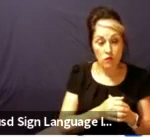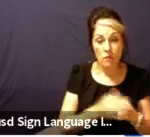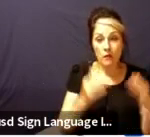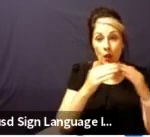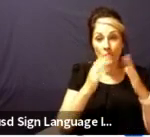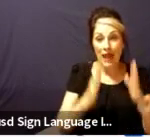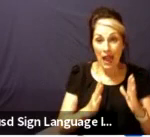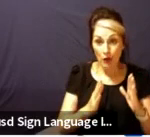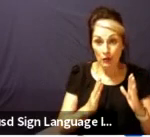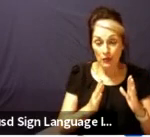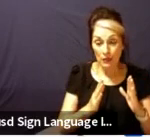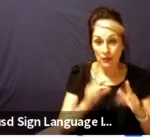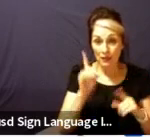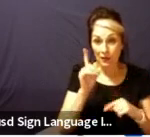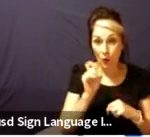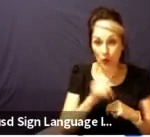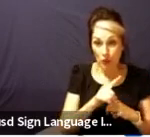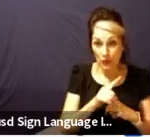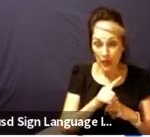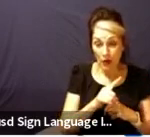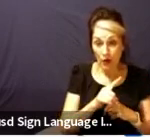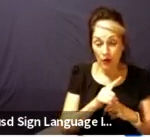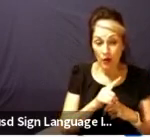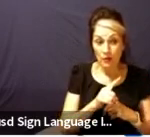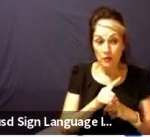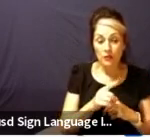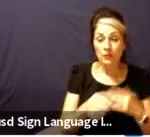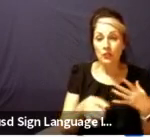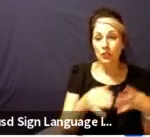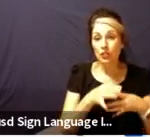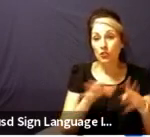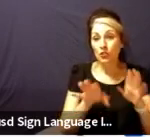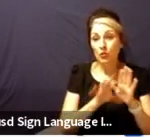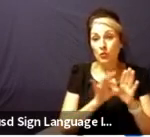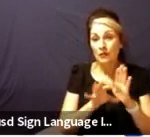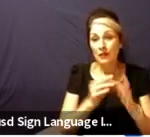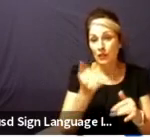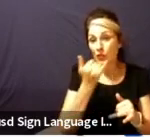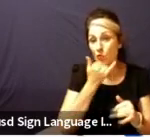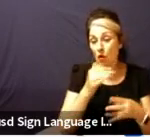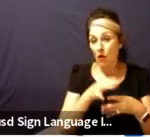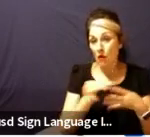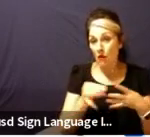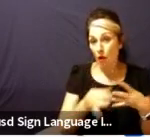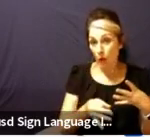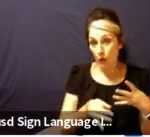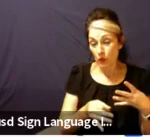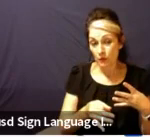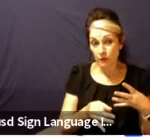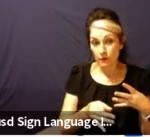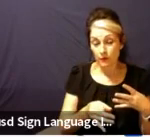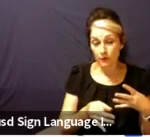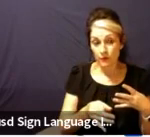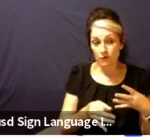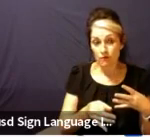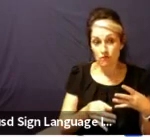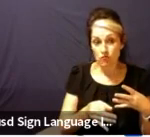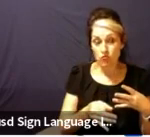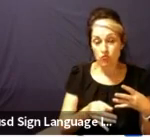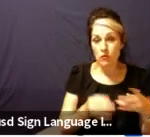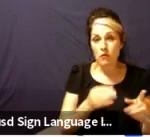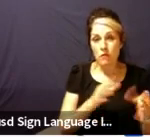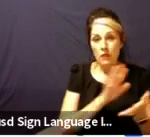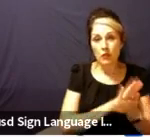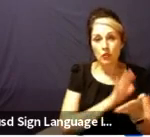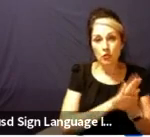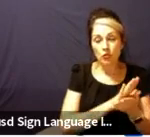housing questionnaire, you have selected the incorrect option, and they will be able to